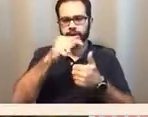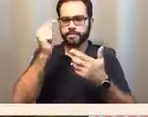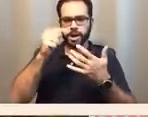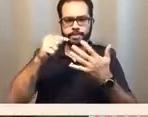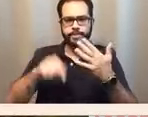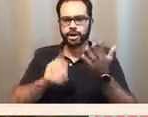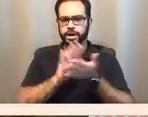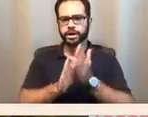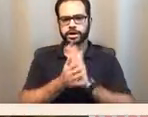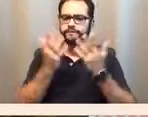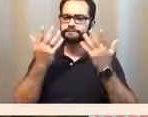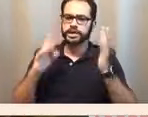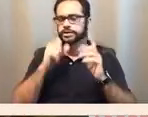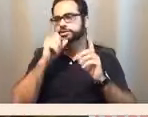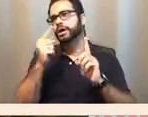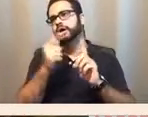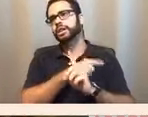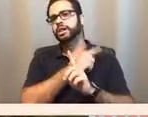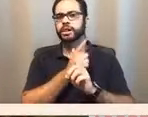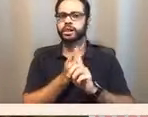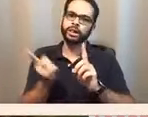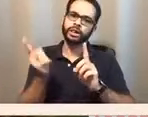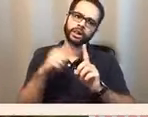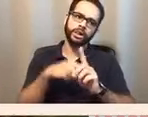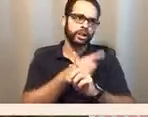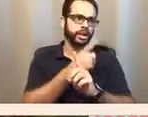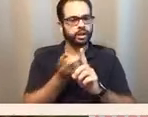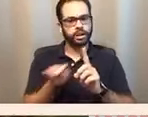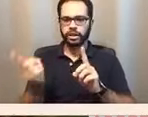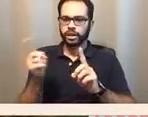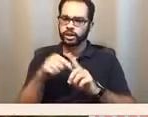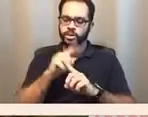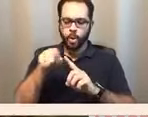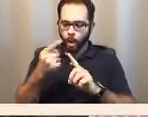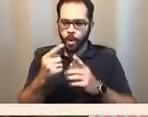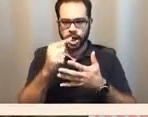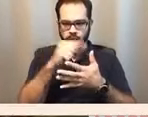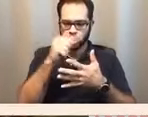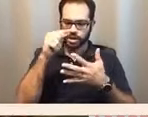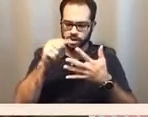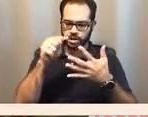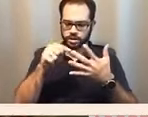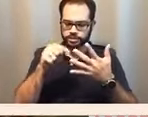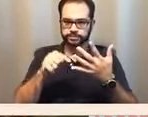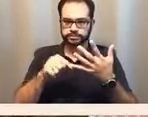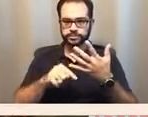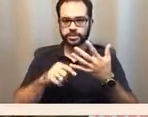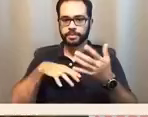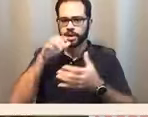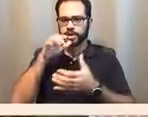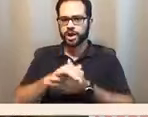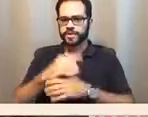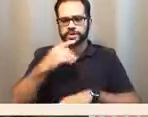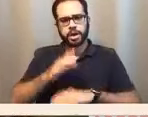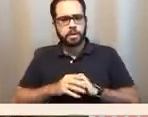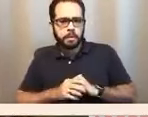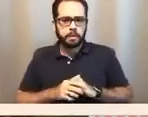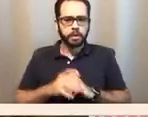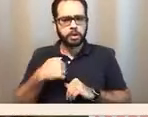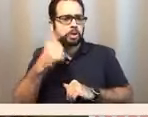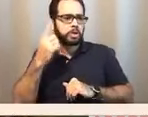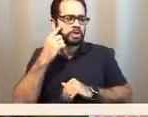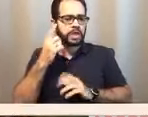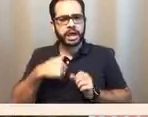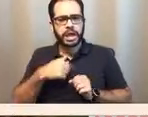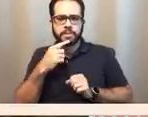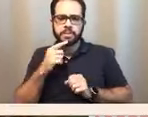C, just the facts, ma'am. And my wife would get on me, well, you think I'm on an egg timer. You give